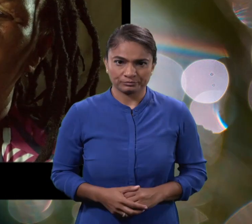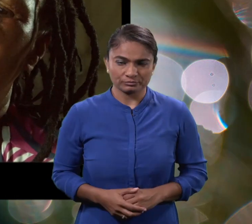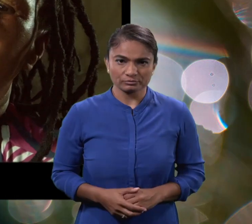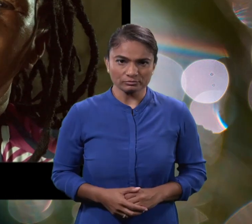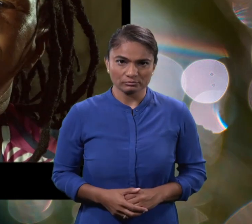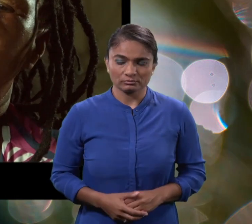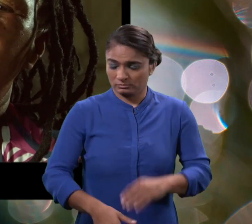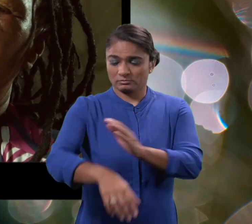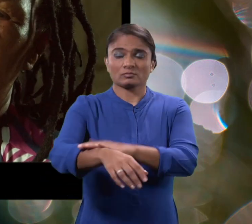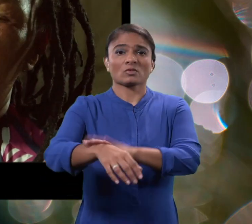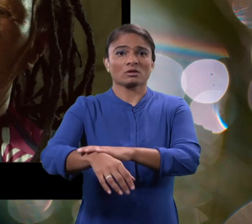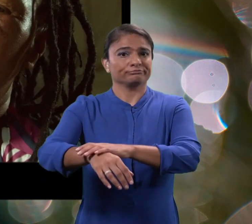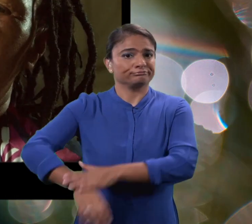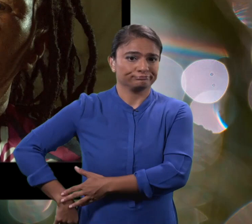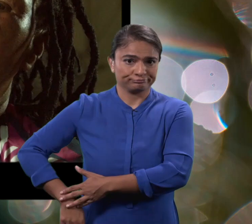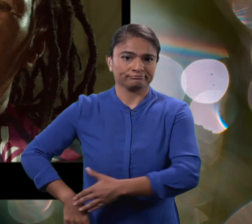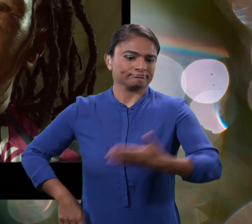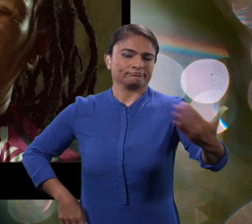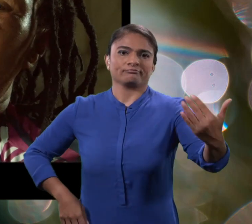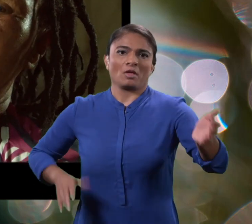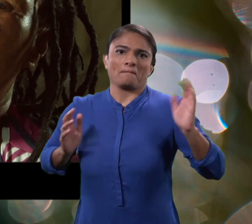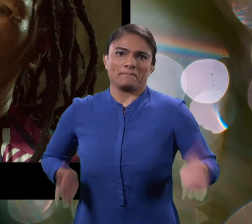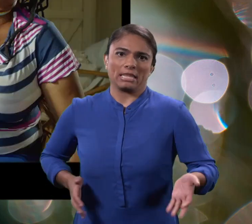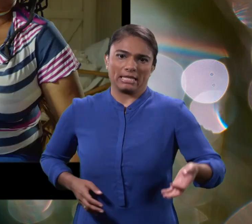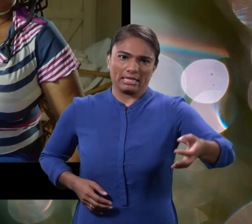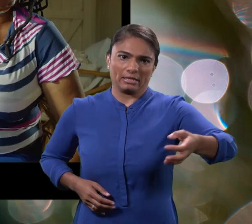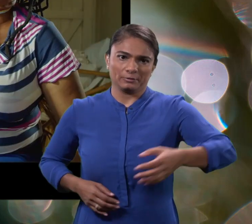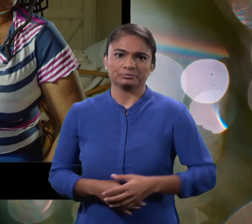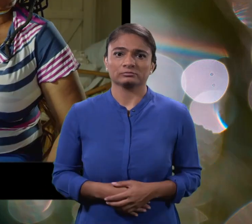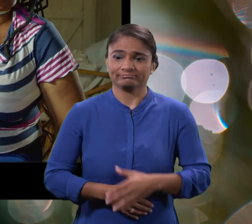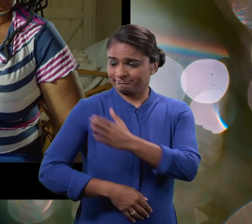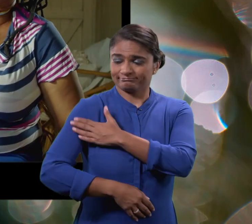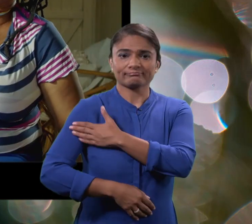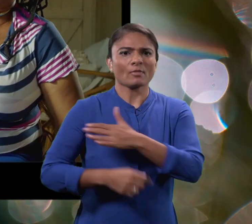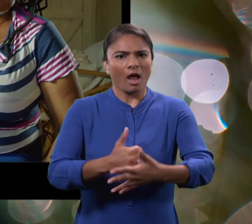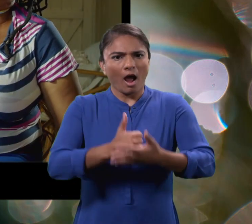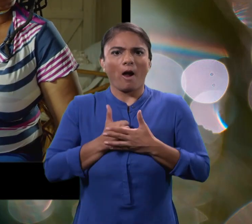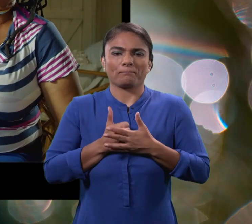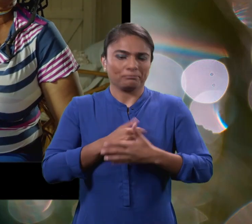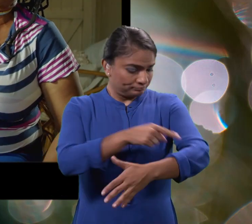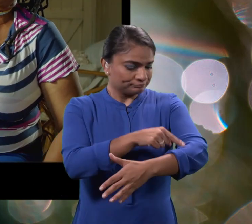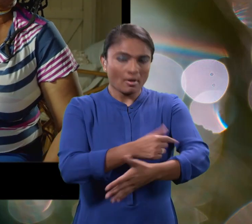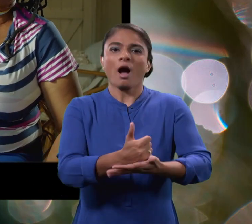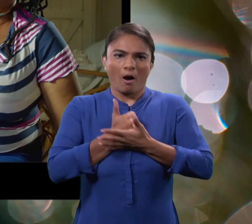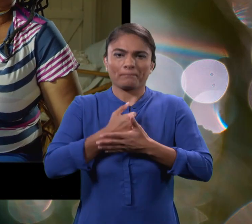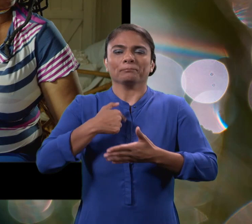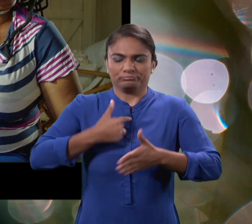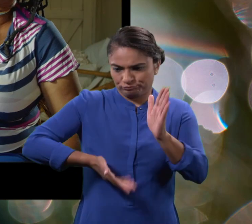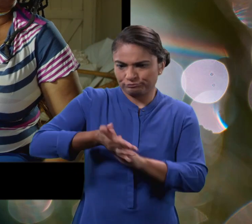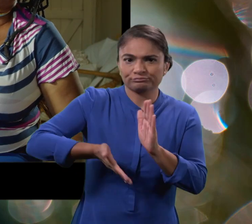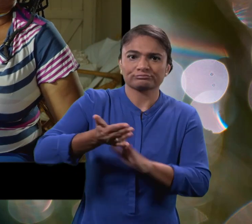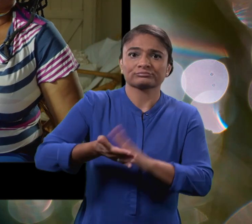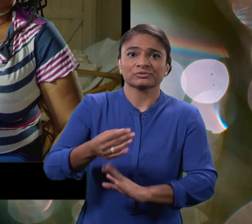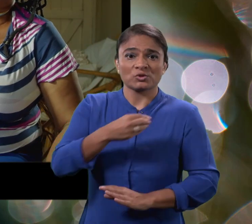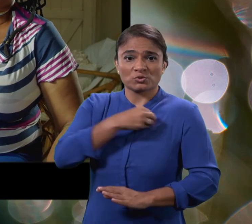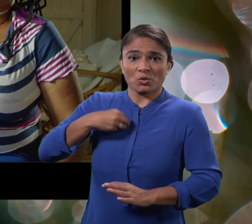imkileyo yasekunene kwasike eyasenxele ingalo. Phila ngayo ke ngoku, ndincedakele ke kugqirha.